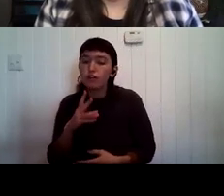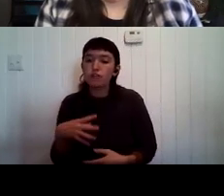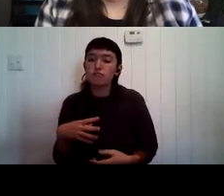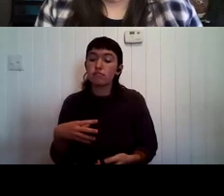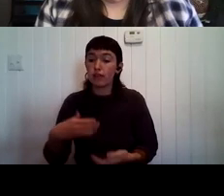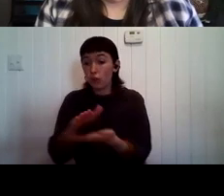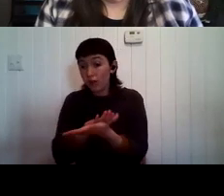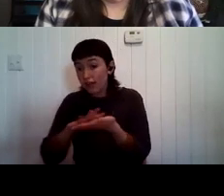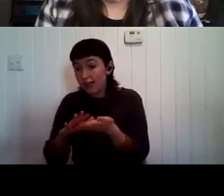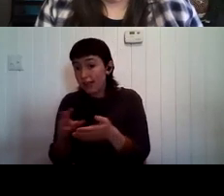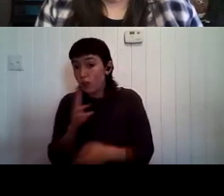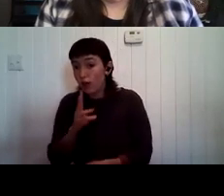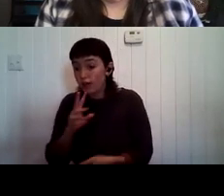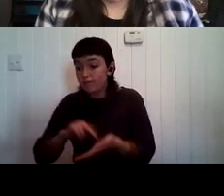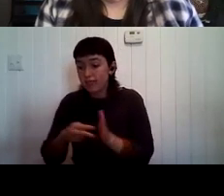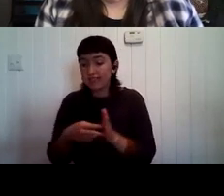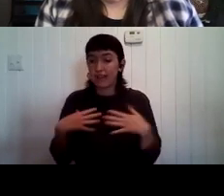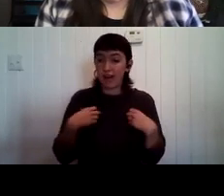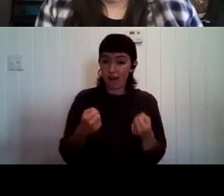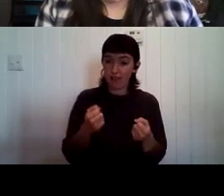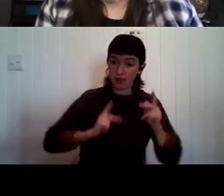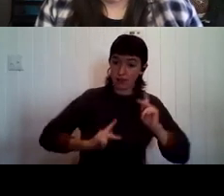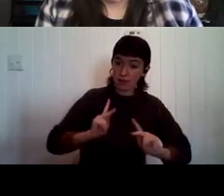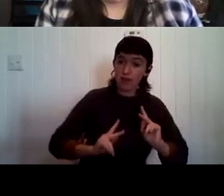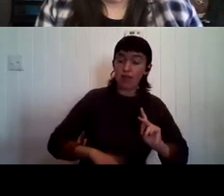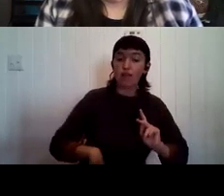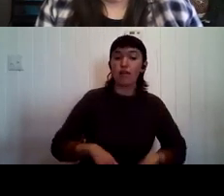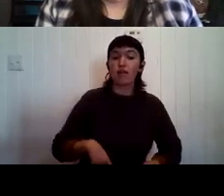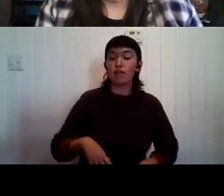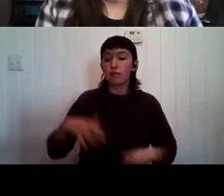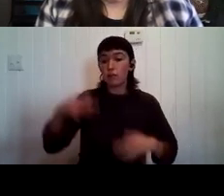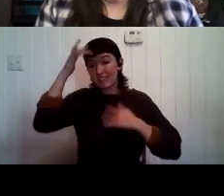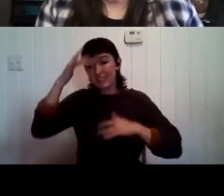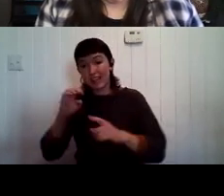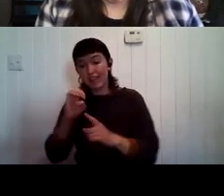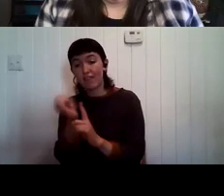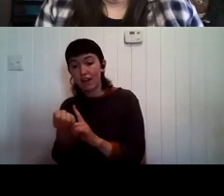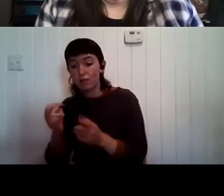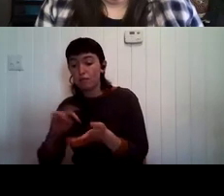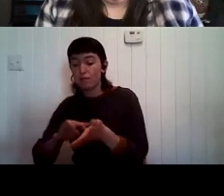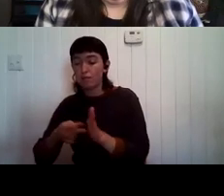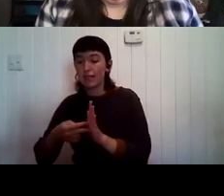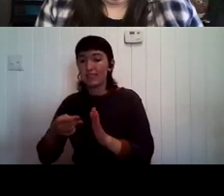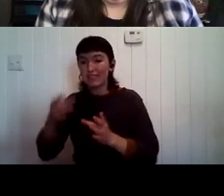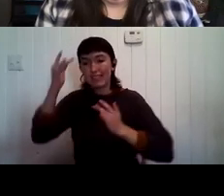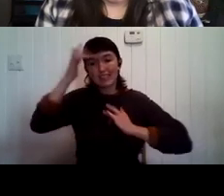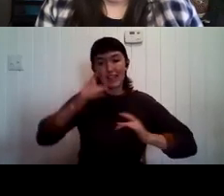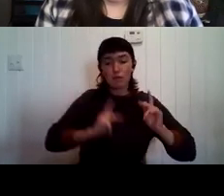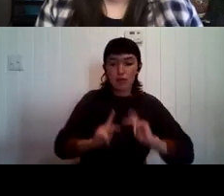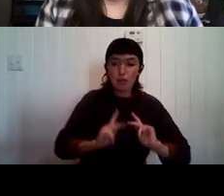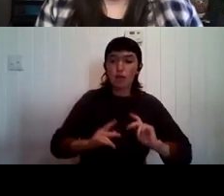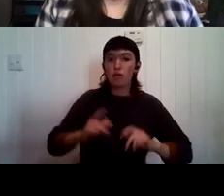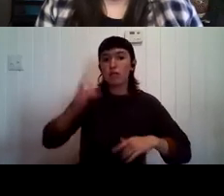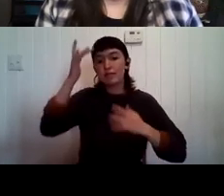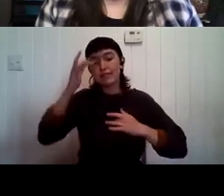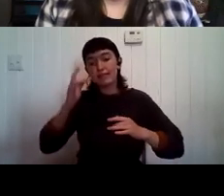people. A sick environment means sick people or sick animals. We're all connected. We don't live in bubbles, we're